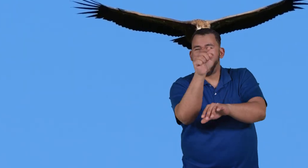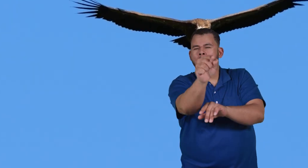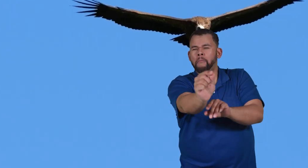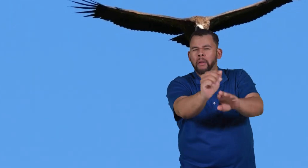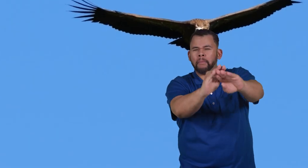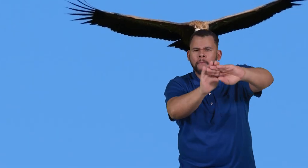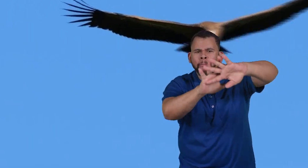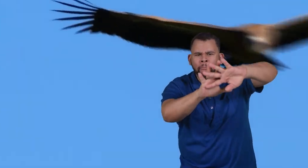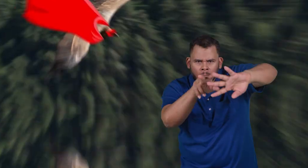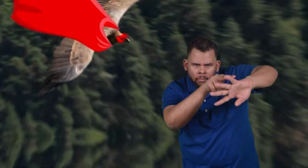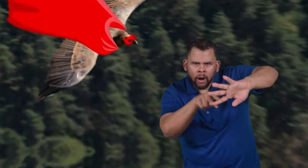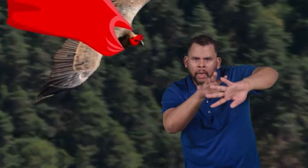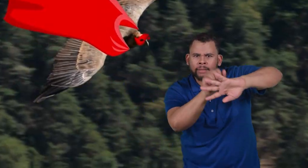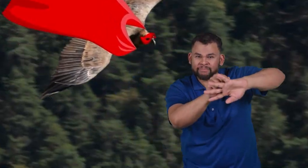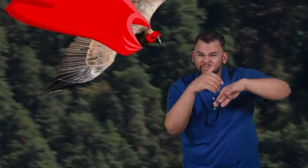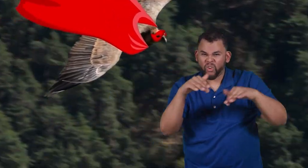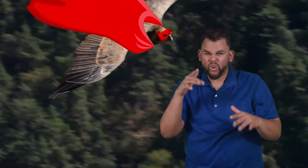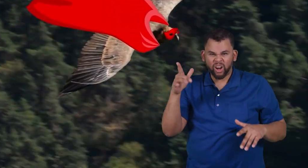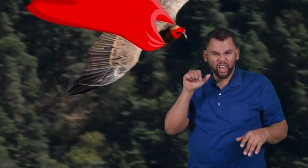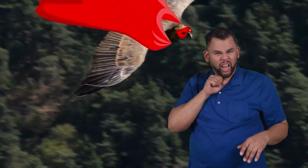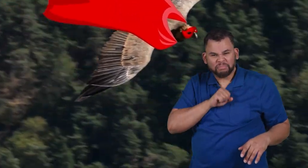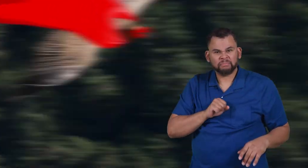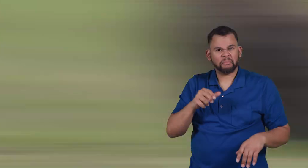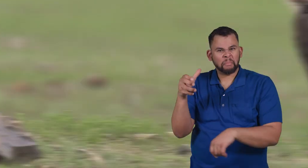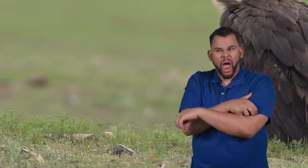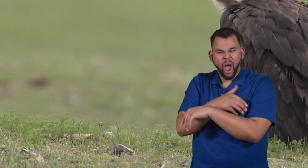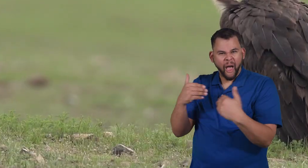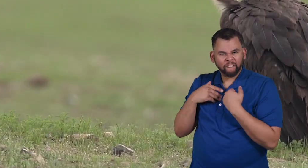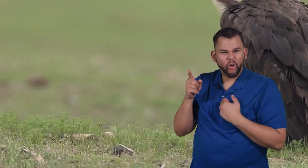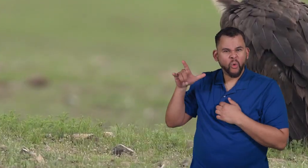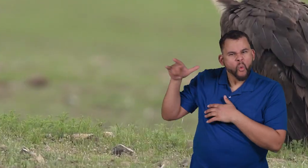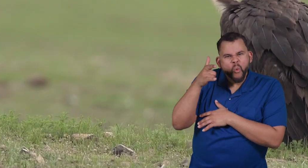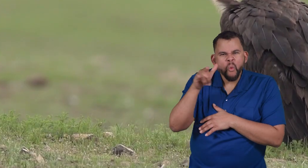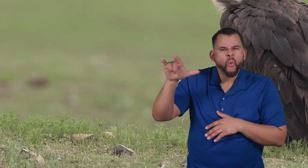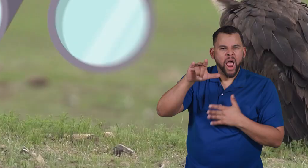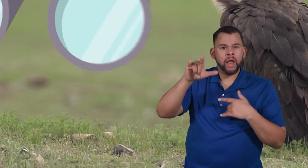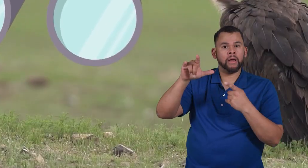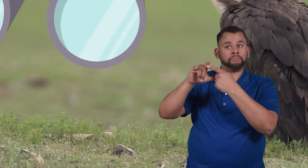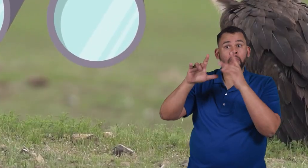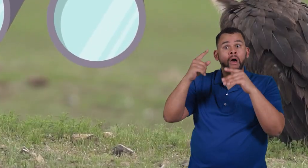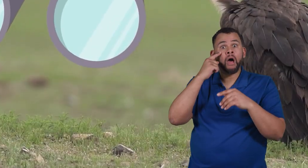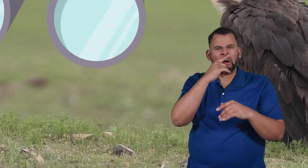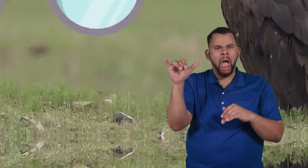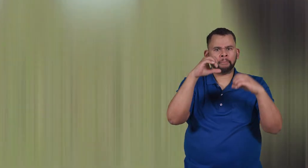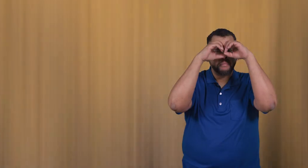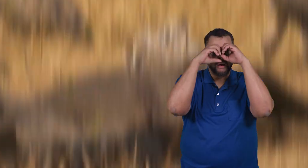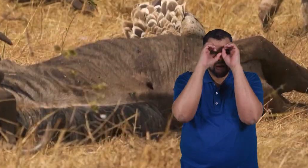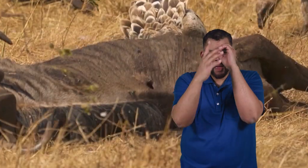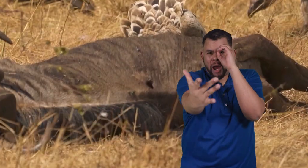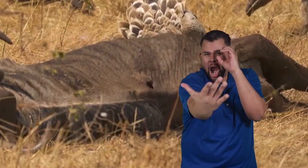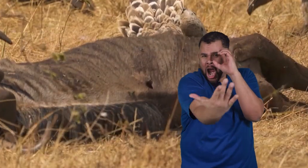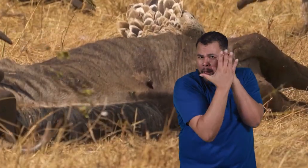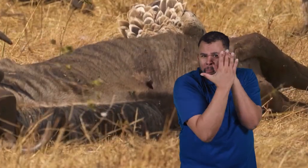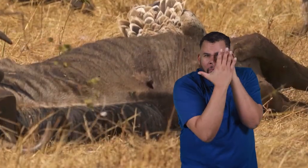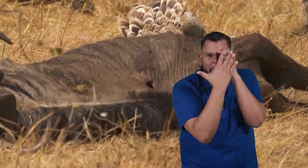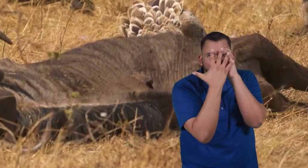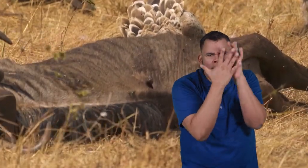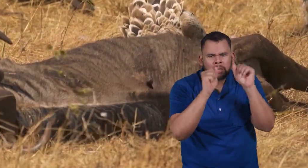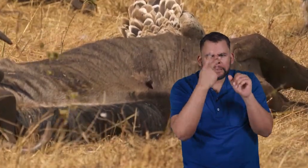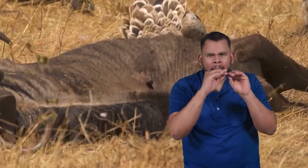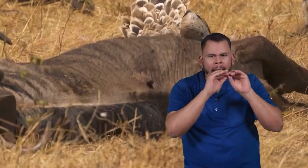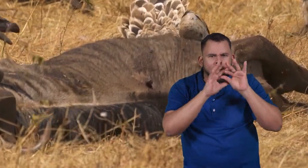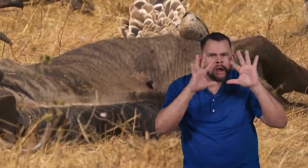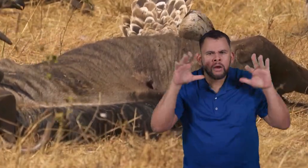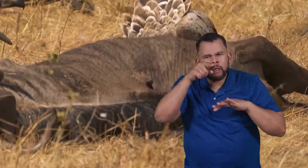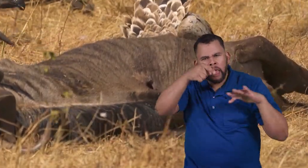soaring in the sky. What a superpower! Their eyes are like a pair of binoculars. Such keen eyesight